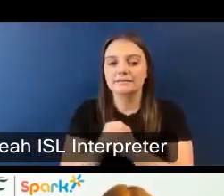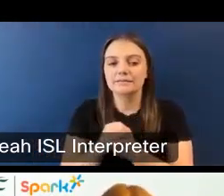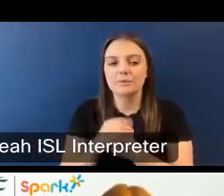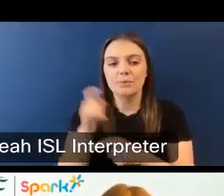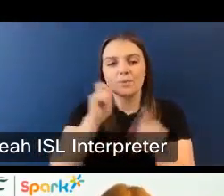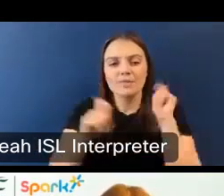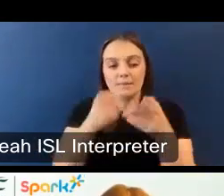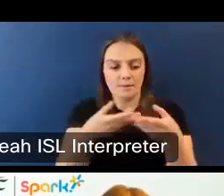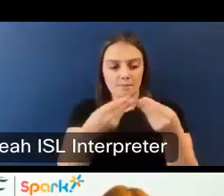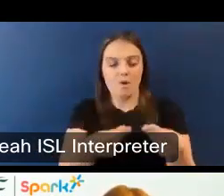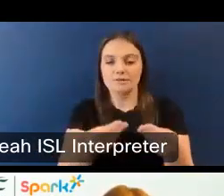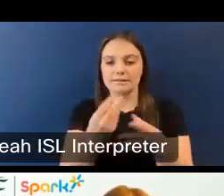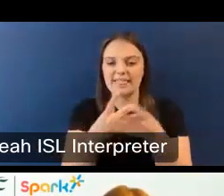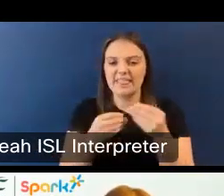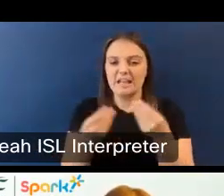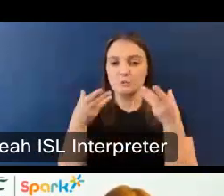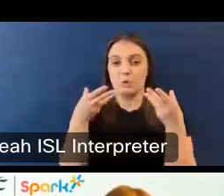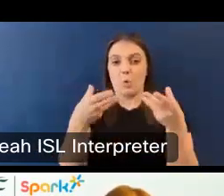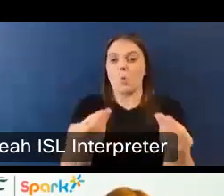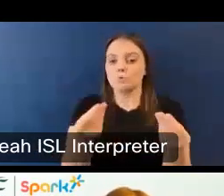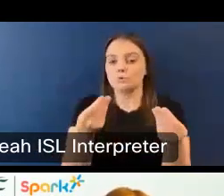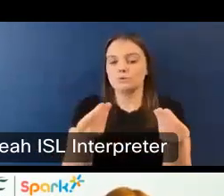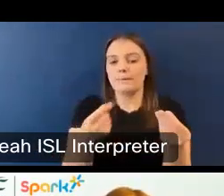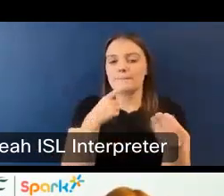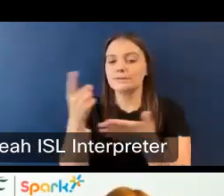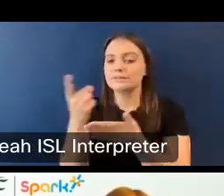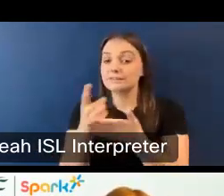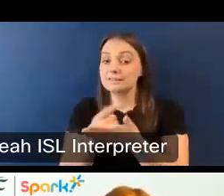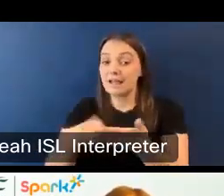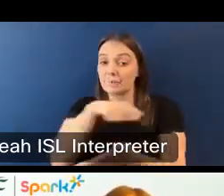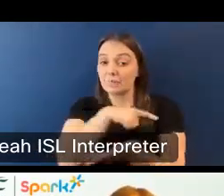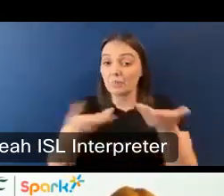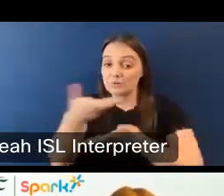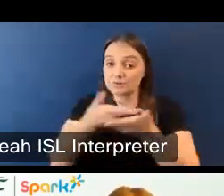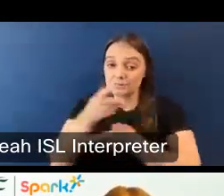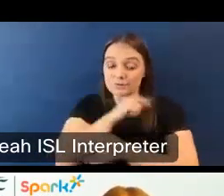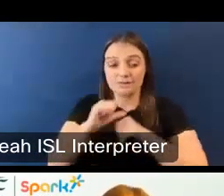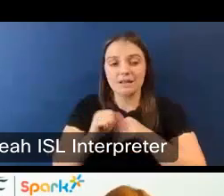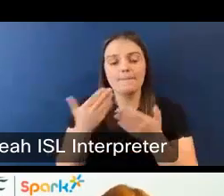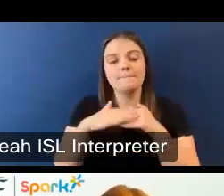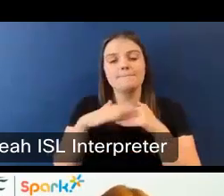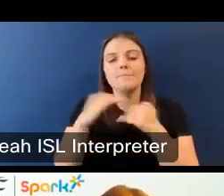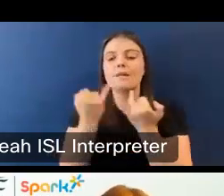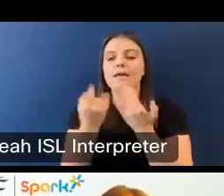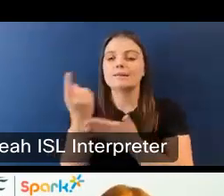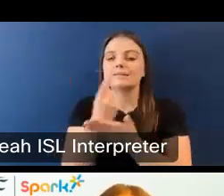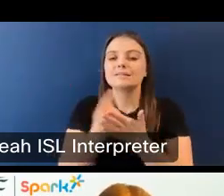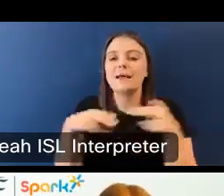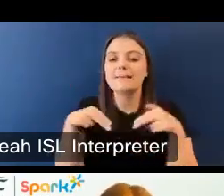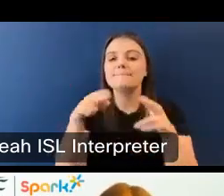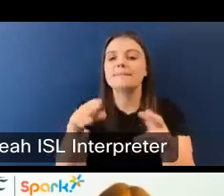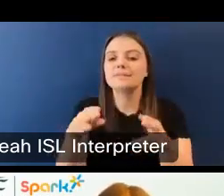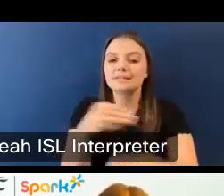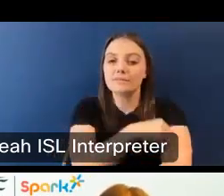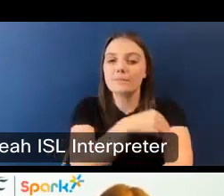like tangible things. And the design that we talk about here, it's more design methods for problem solving. So it's an approach